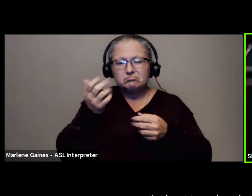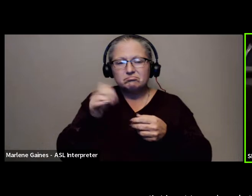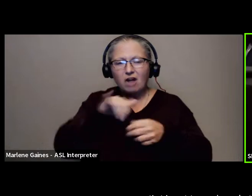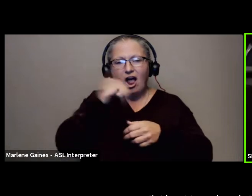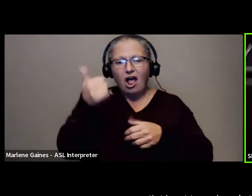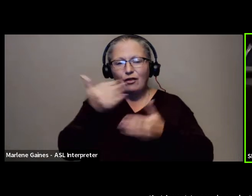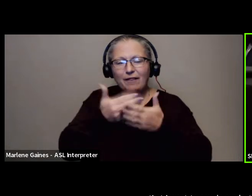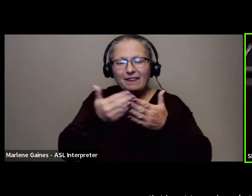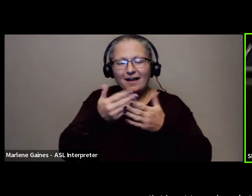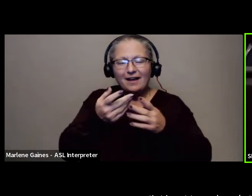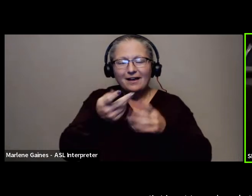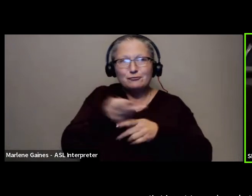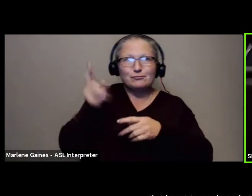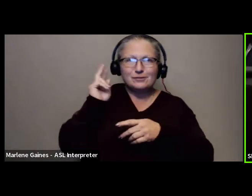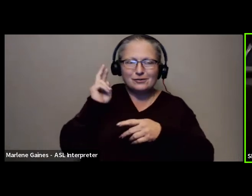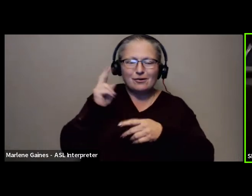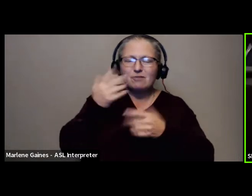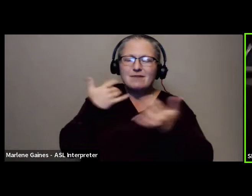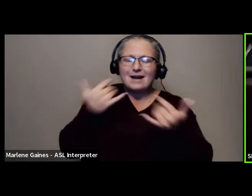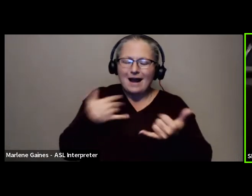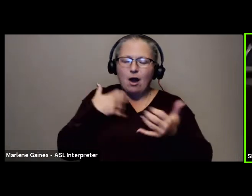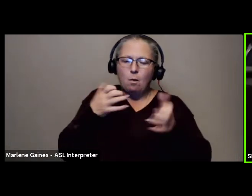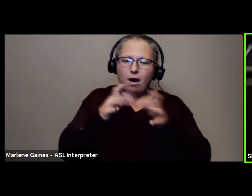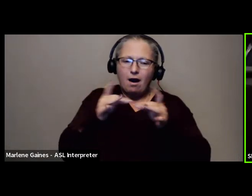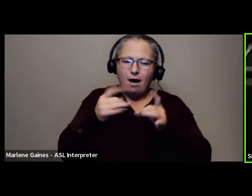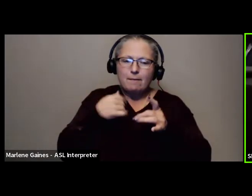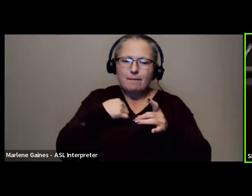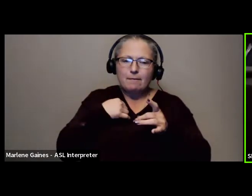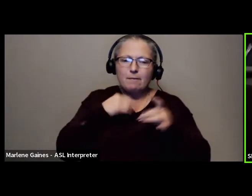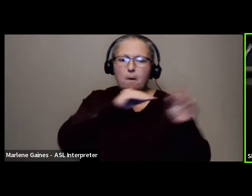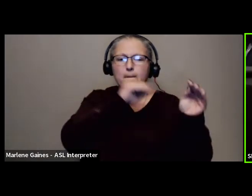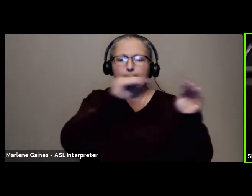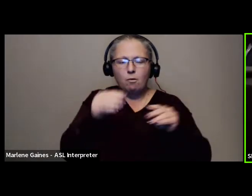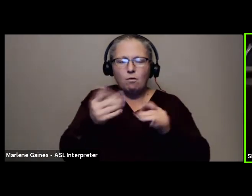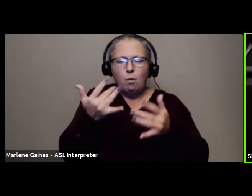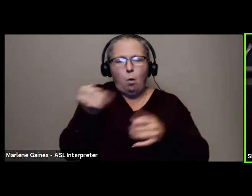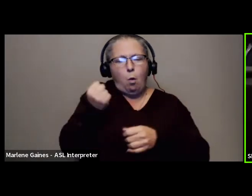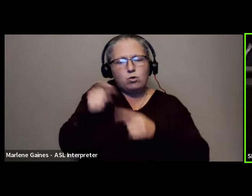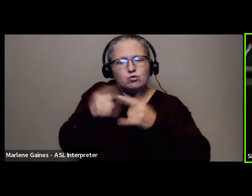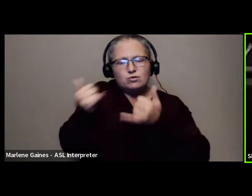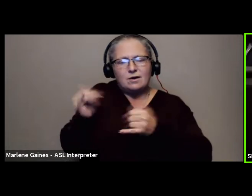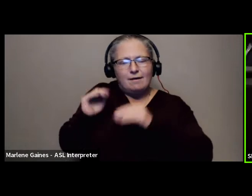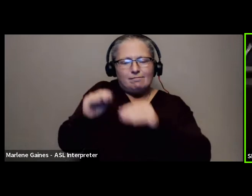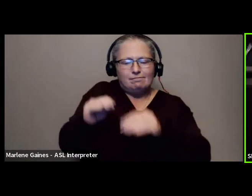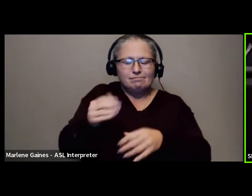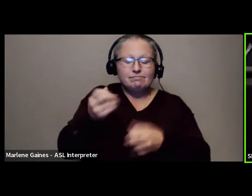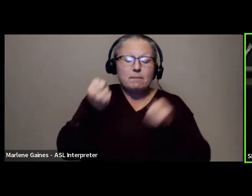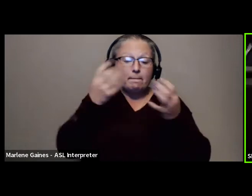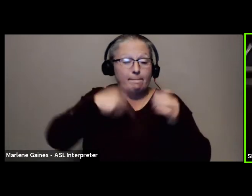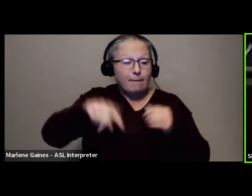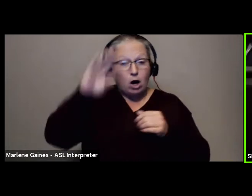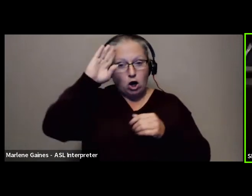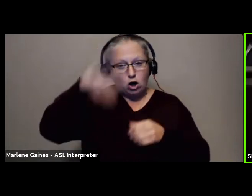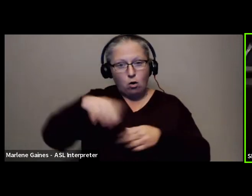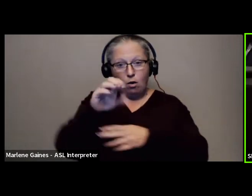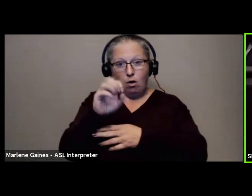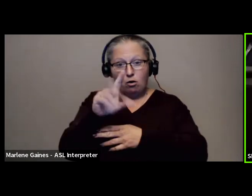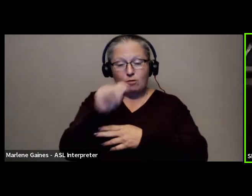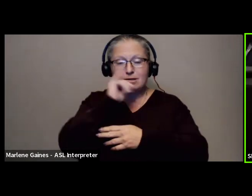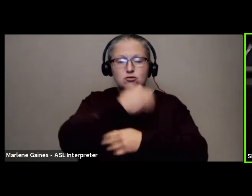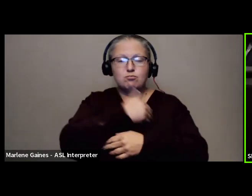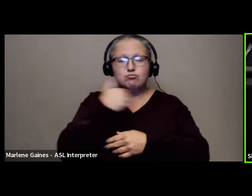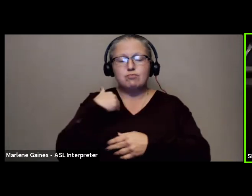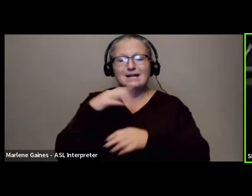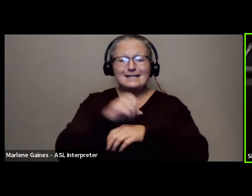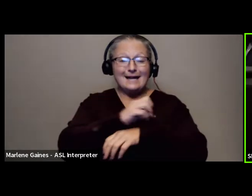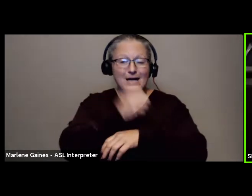to comment last 2 weeks ago. So I want to comment. I moved my comment to today. Many of us know that October is Breast Cancer Awareness